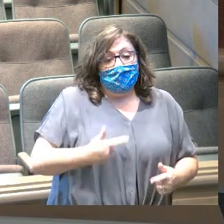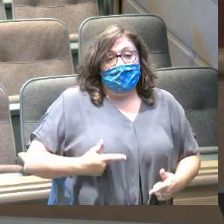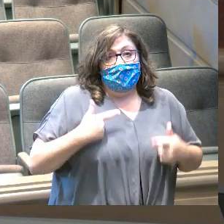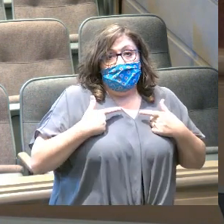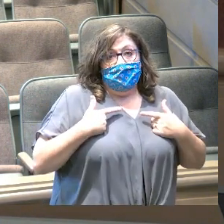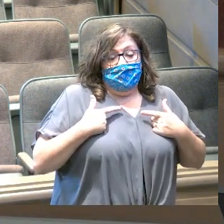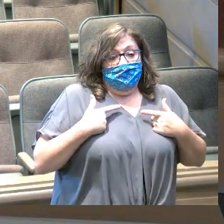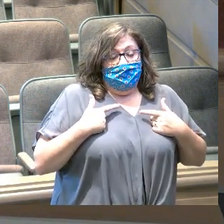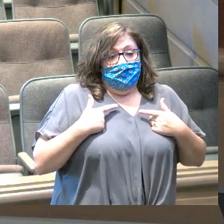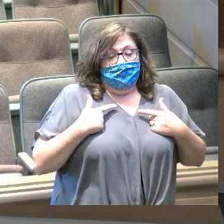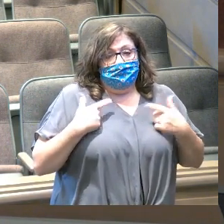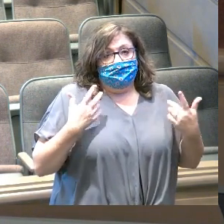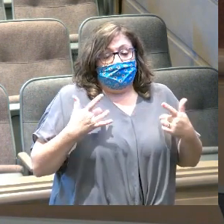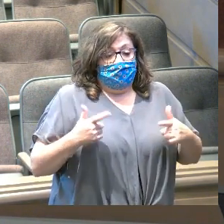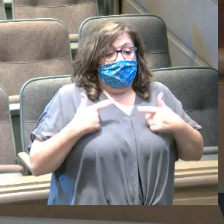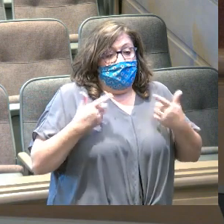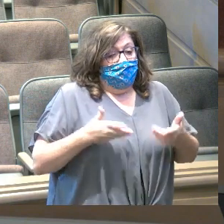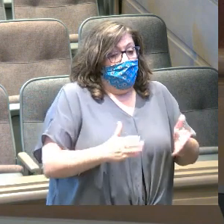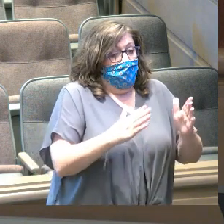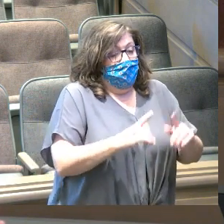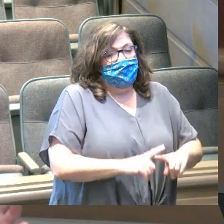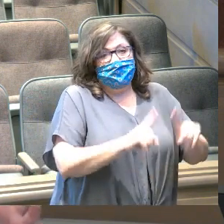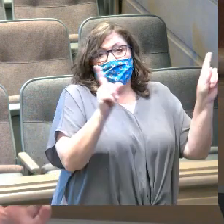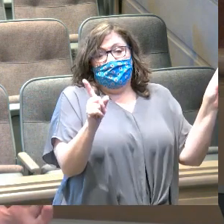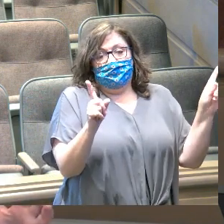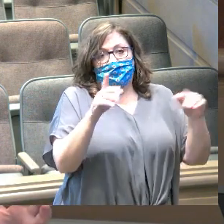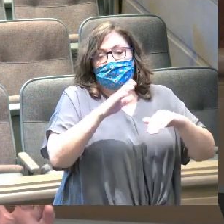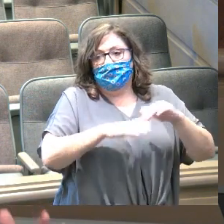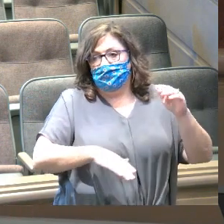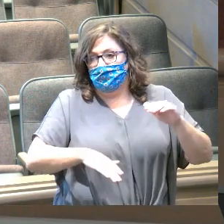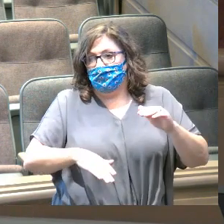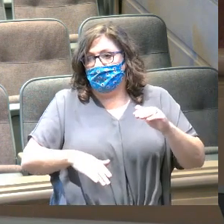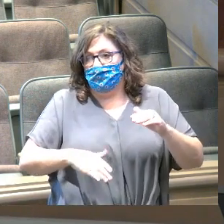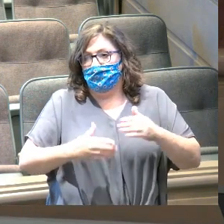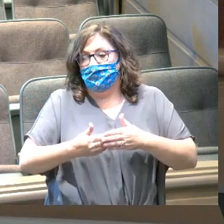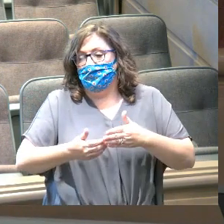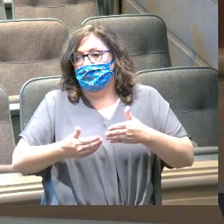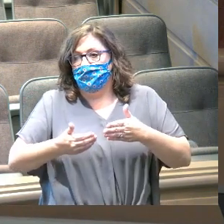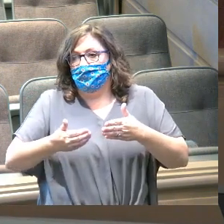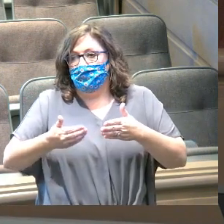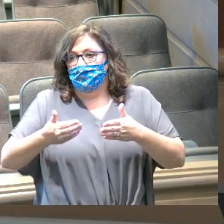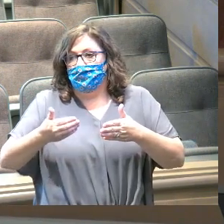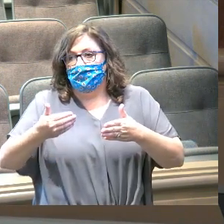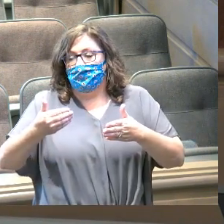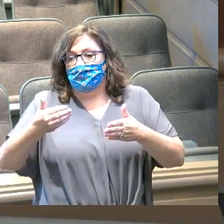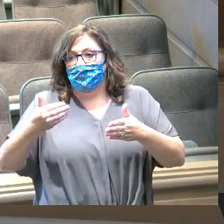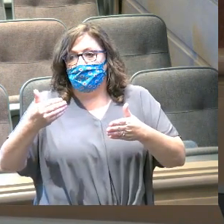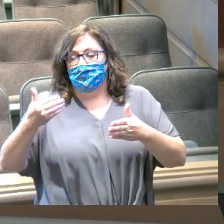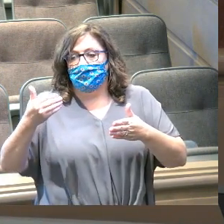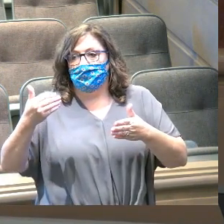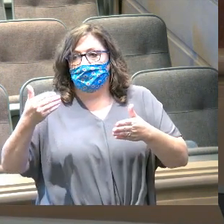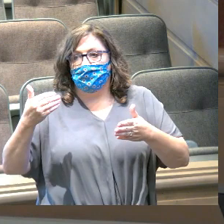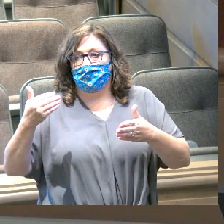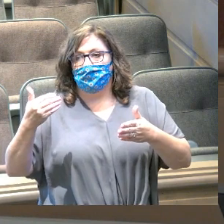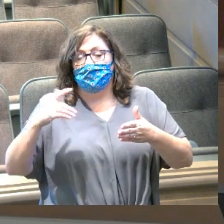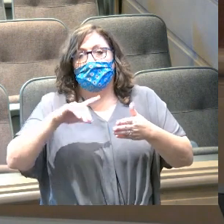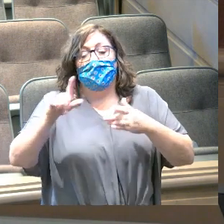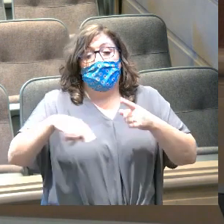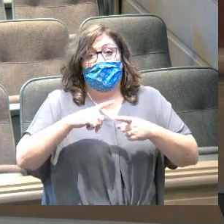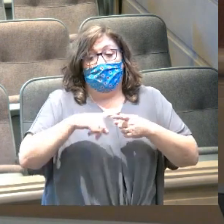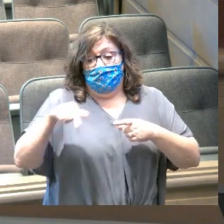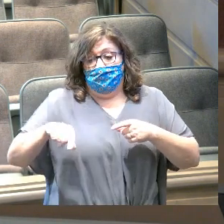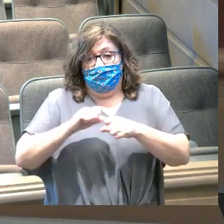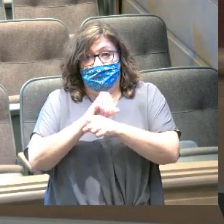lifestyle that is far different than the lifestyle that was existing when this ghost gripped